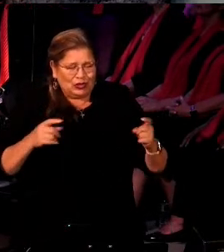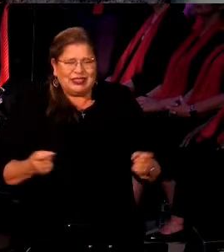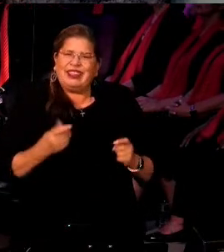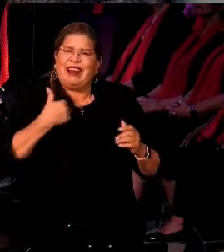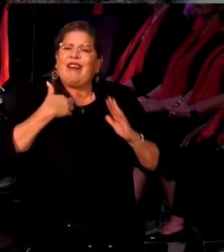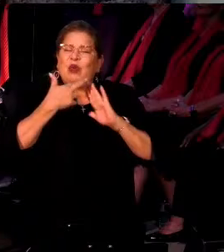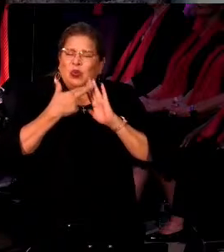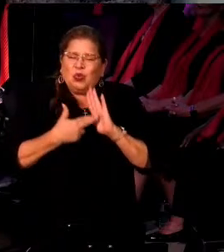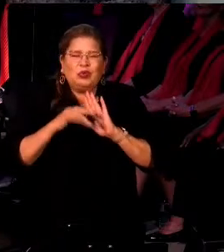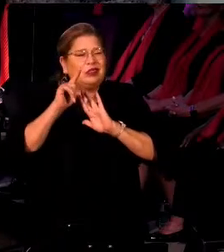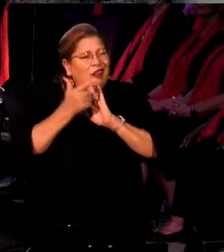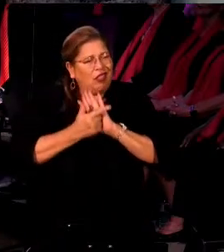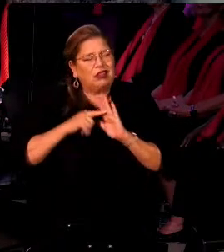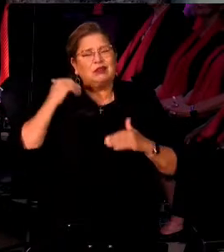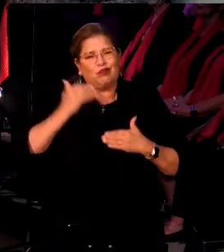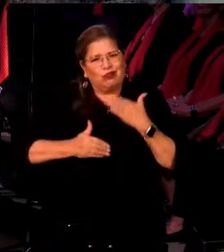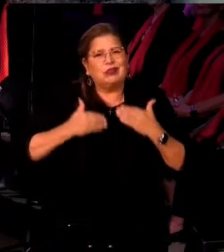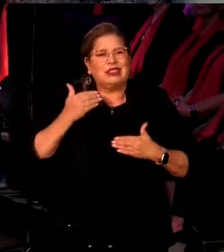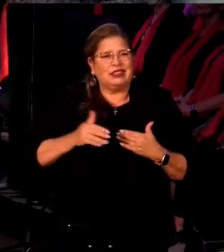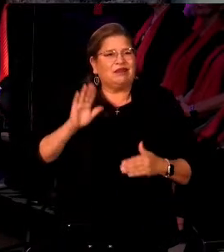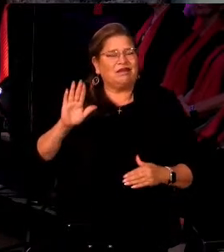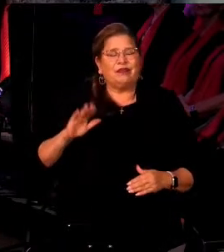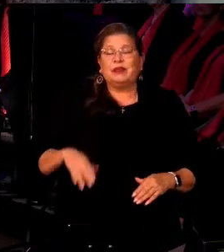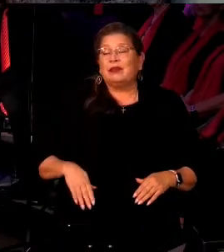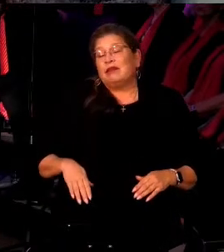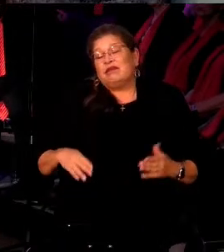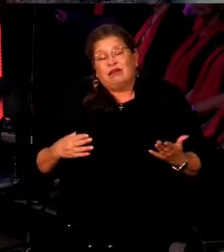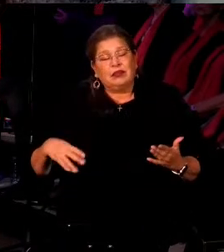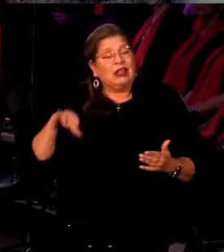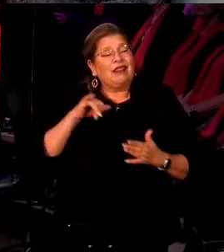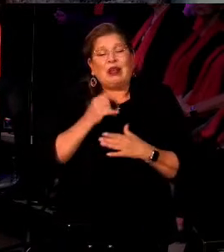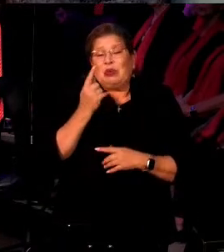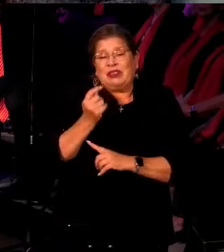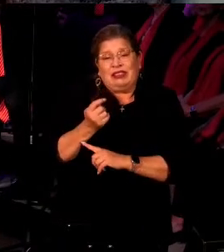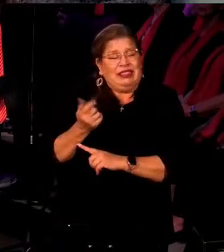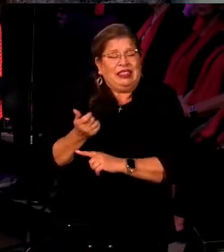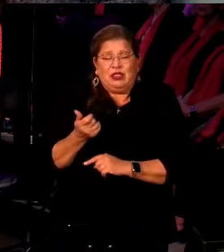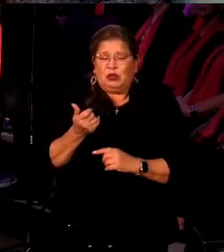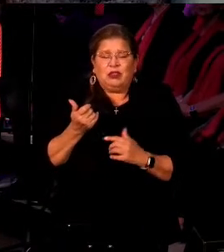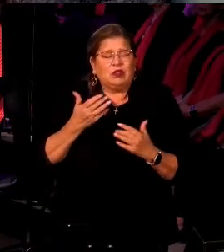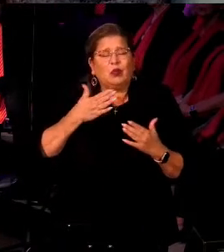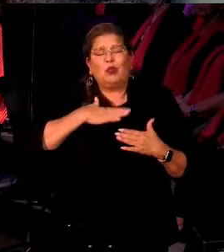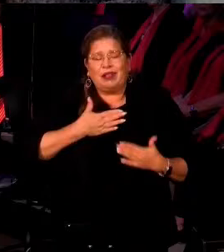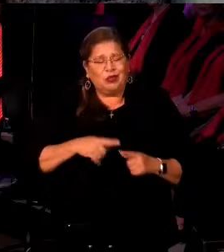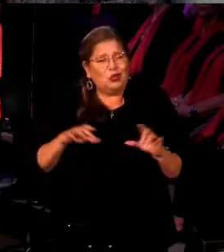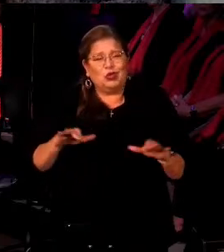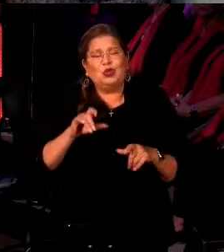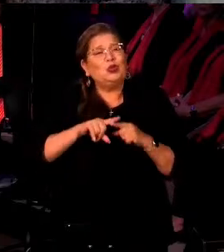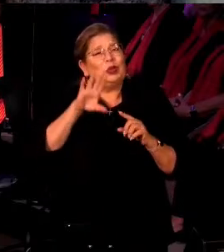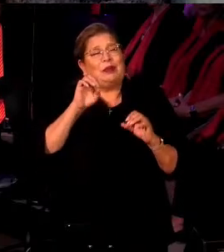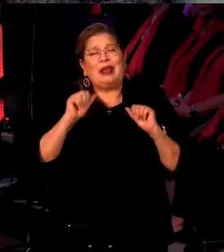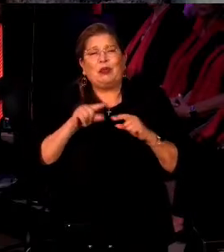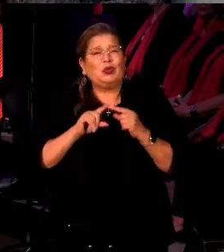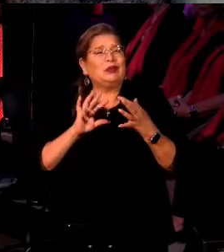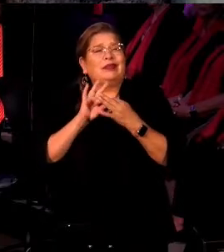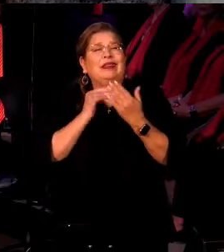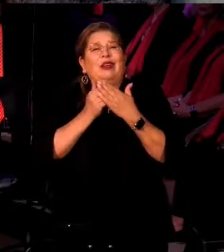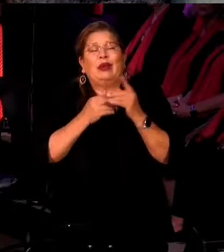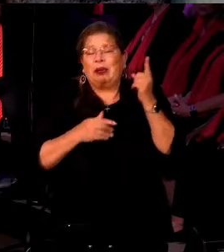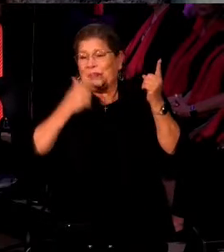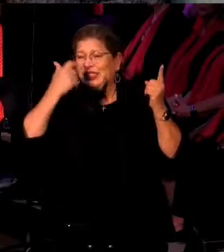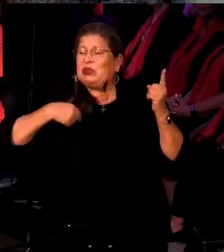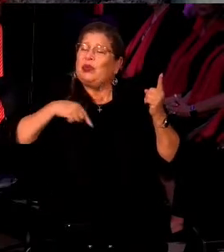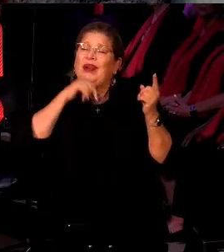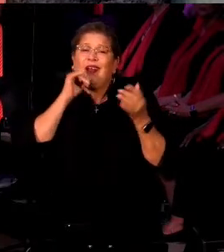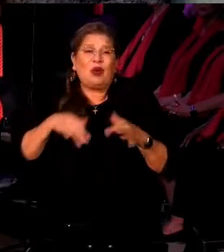laws and procedures. It was a small price to pay to be anywhere near him. We are unworthy and deserve